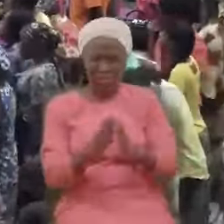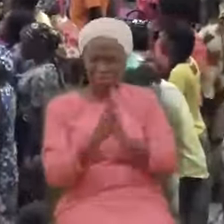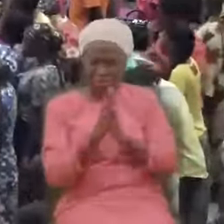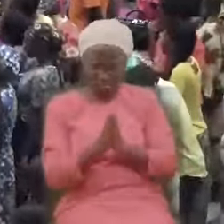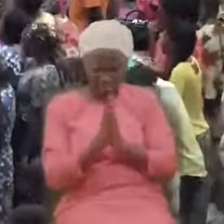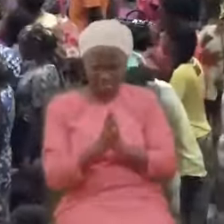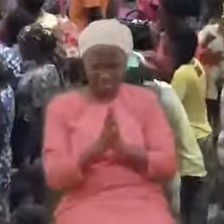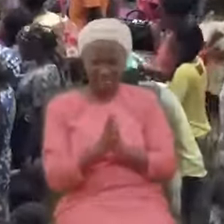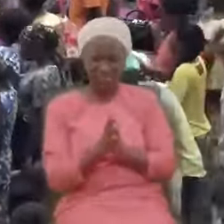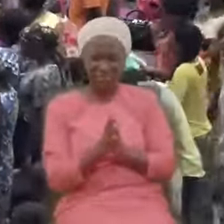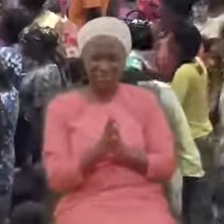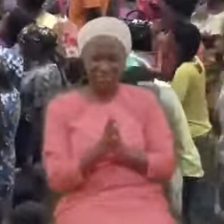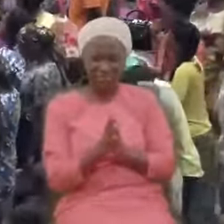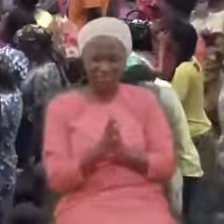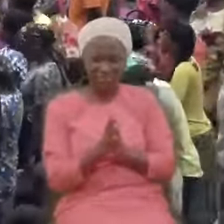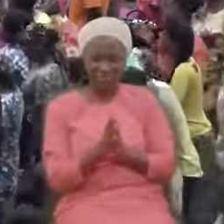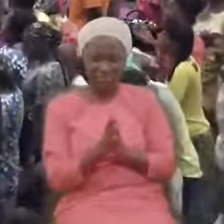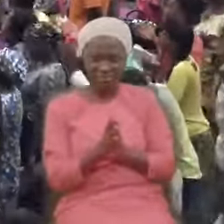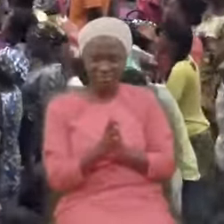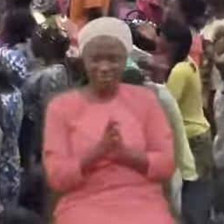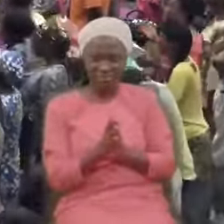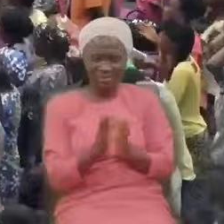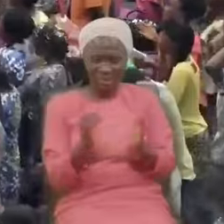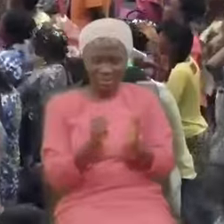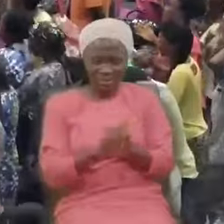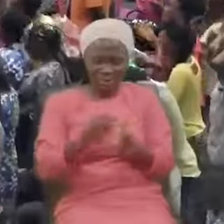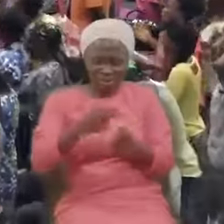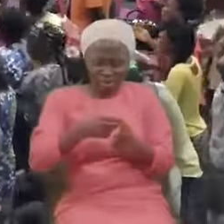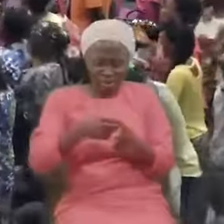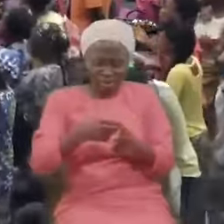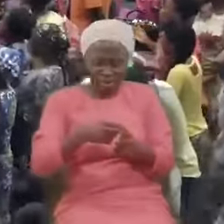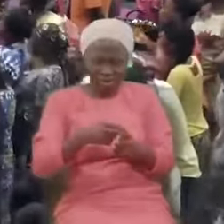Let that short leg grow out. You're free.